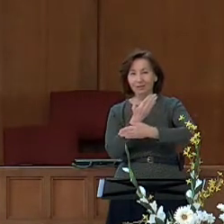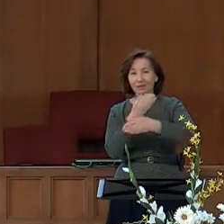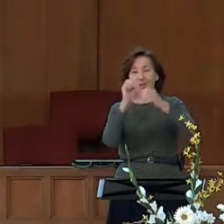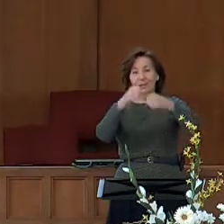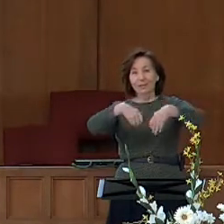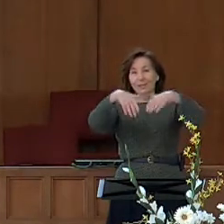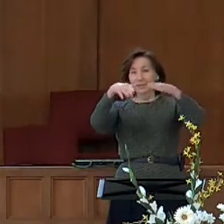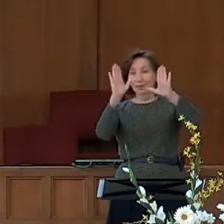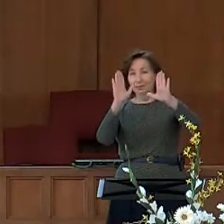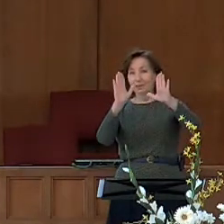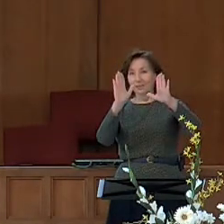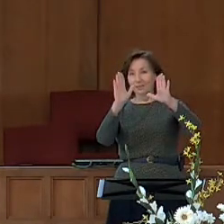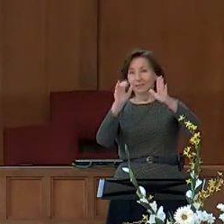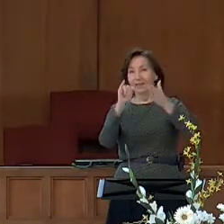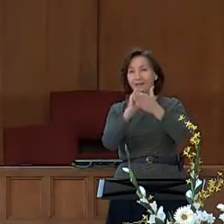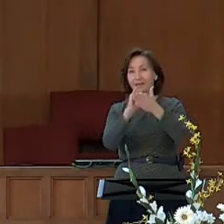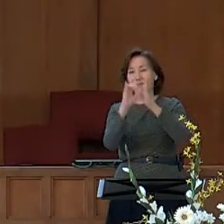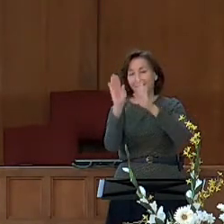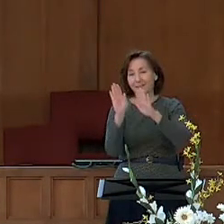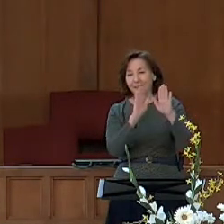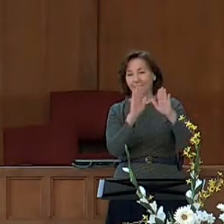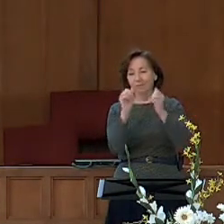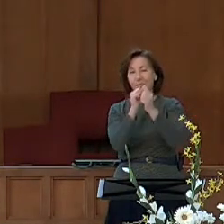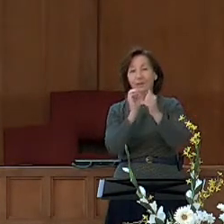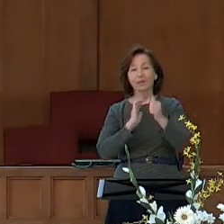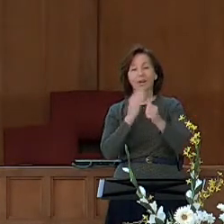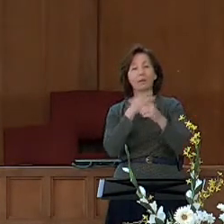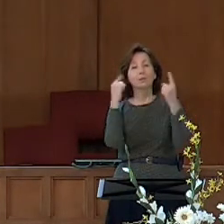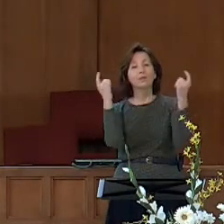sacrifice that deals with our sins.